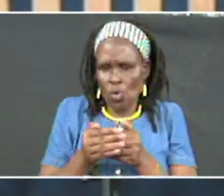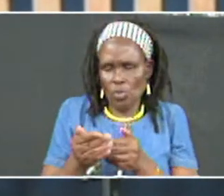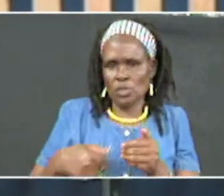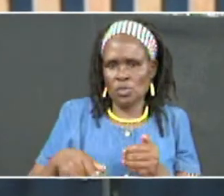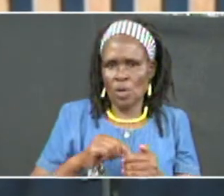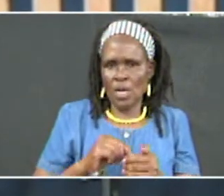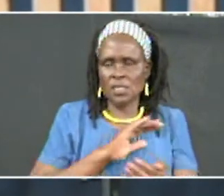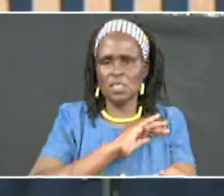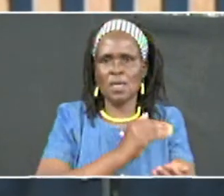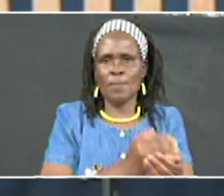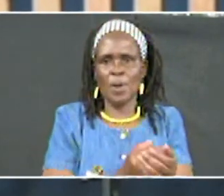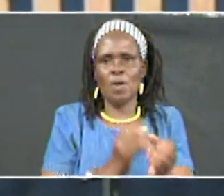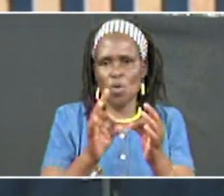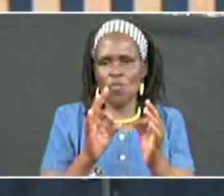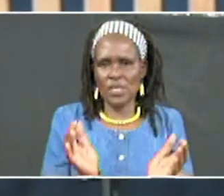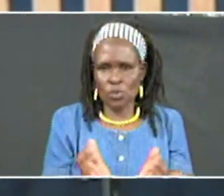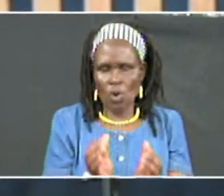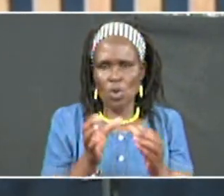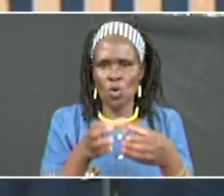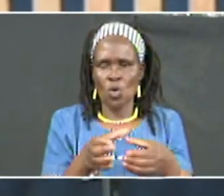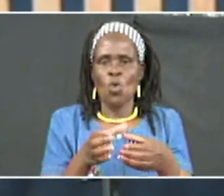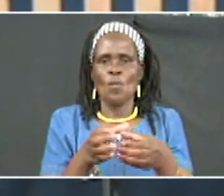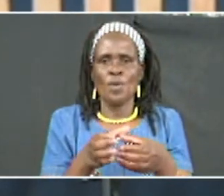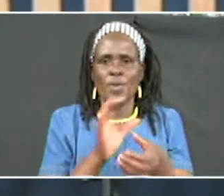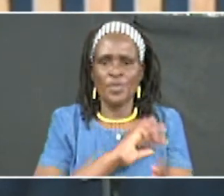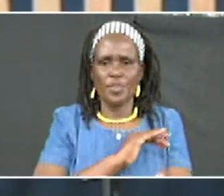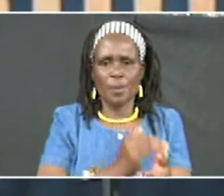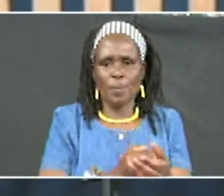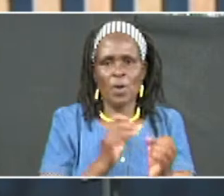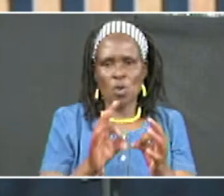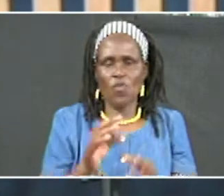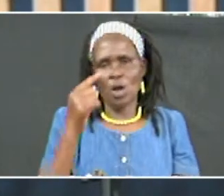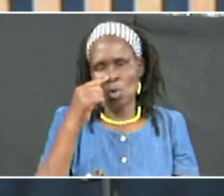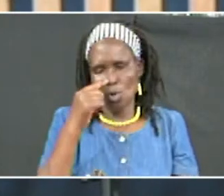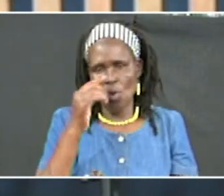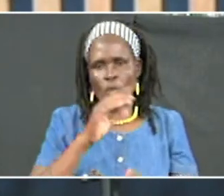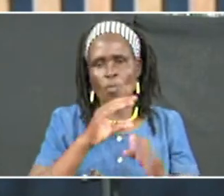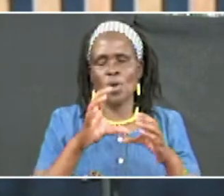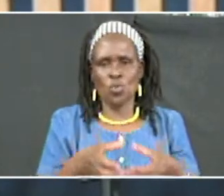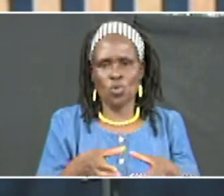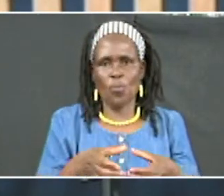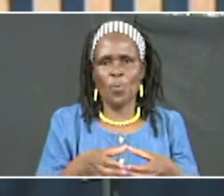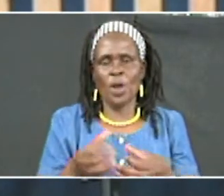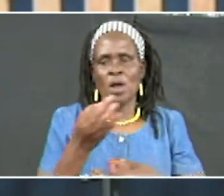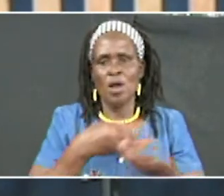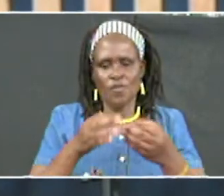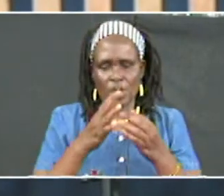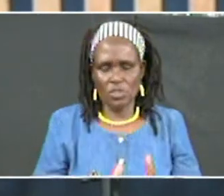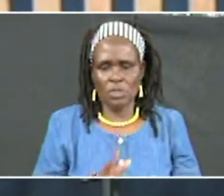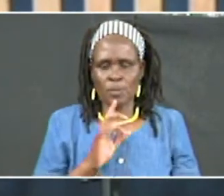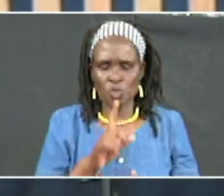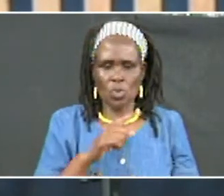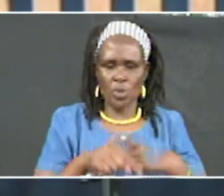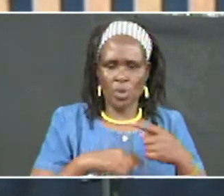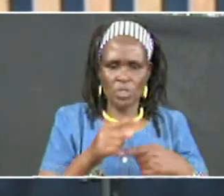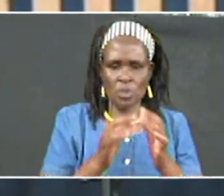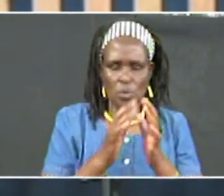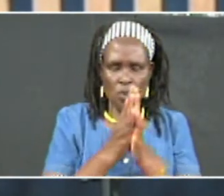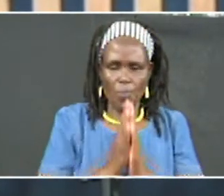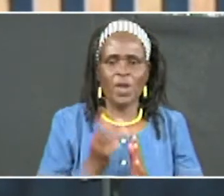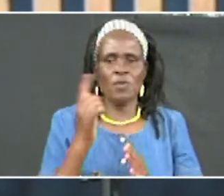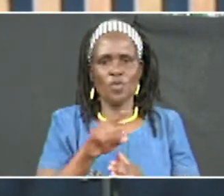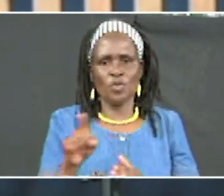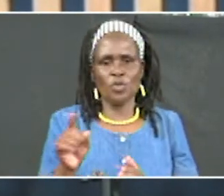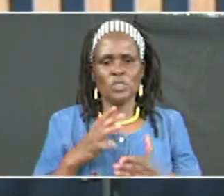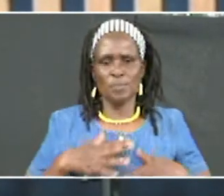power of a small group, the power of a home group, a fellowship. So we continue to pray for those that have